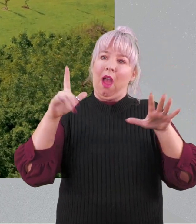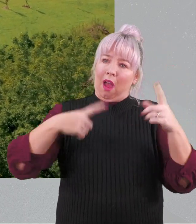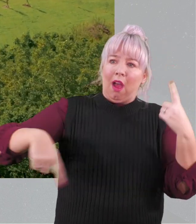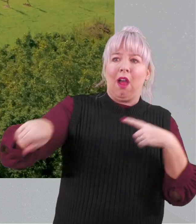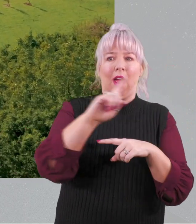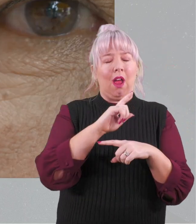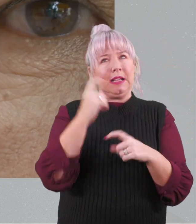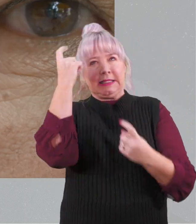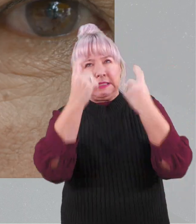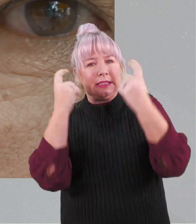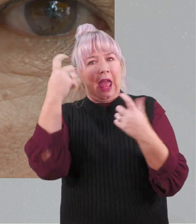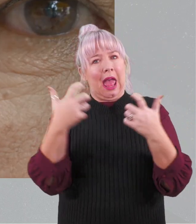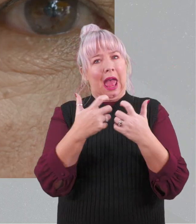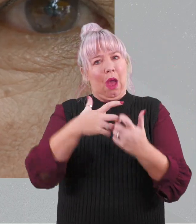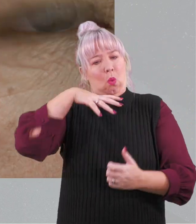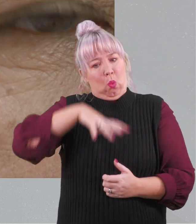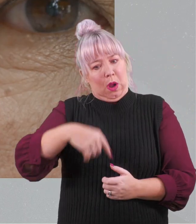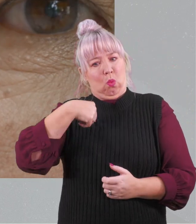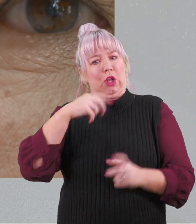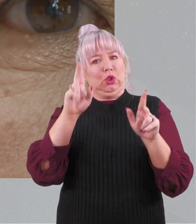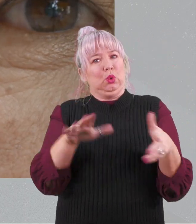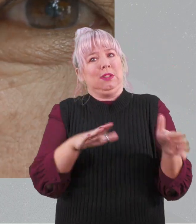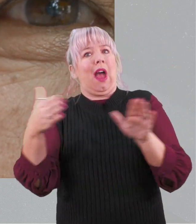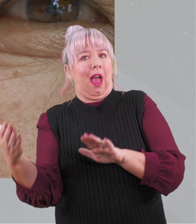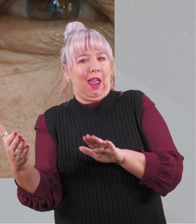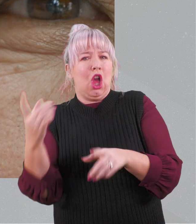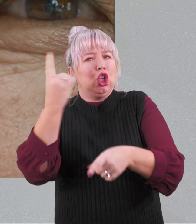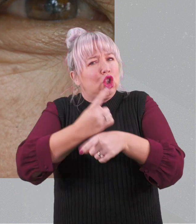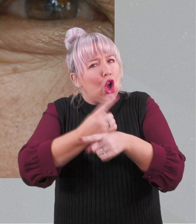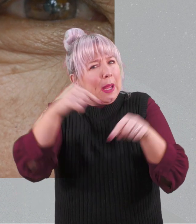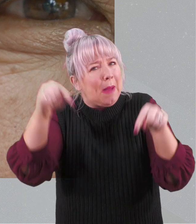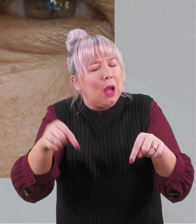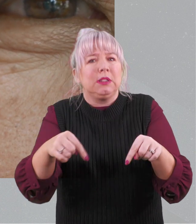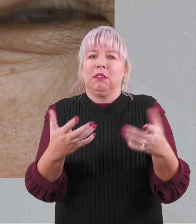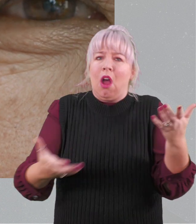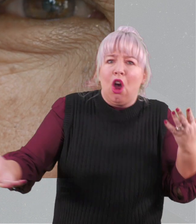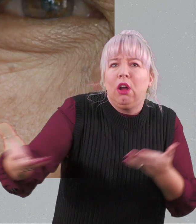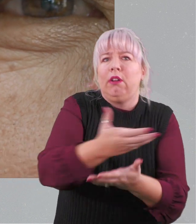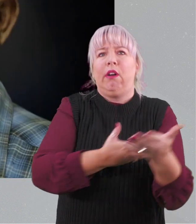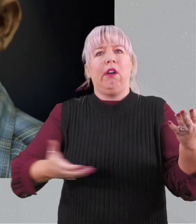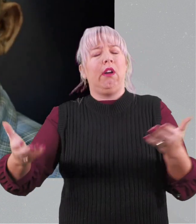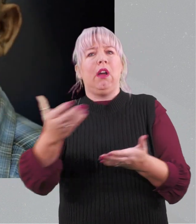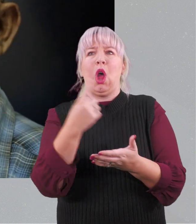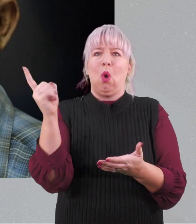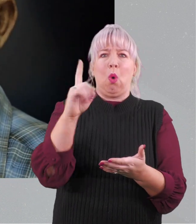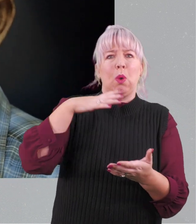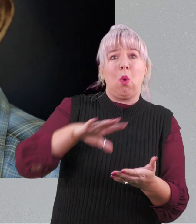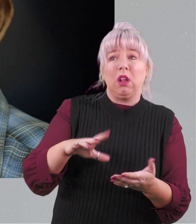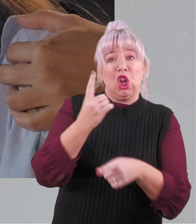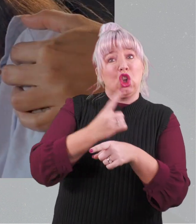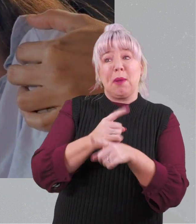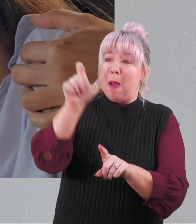utopia starts with each of us facing this, bringing life back to death. It's about leaving a